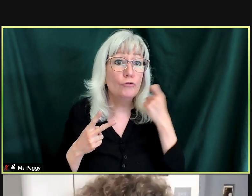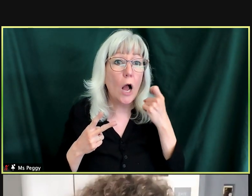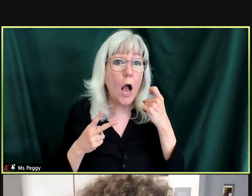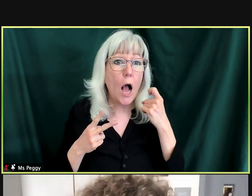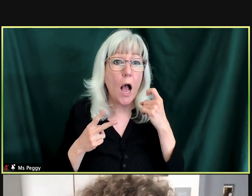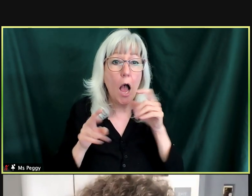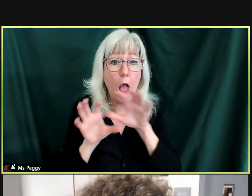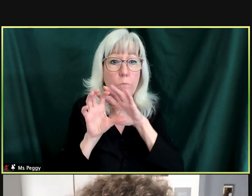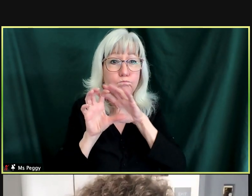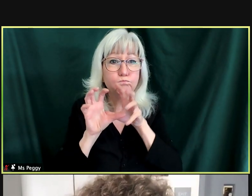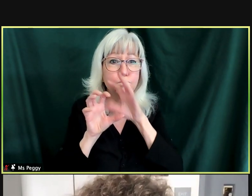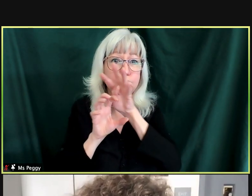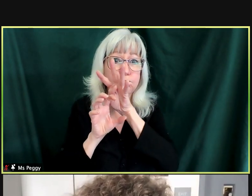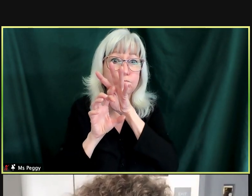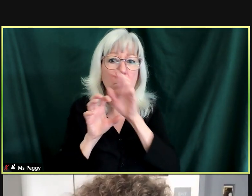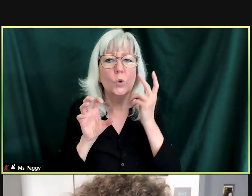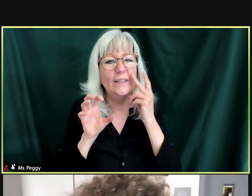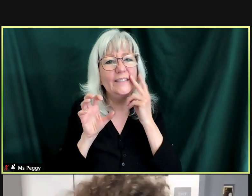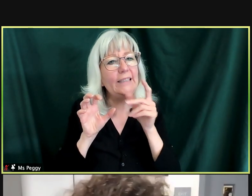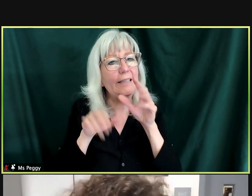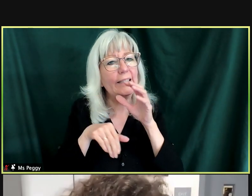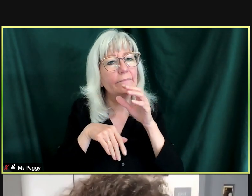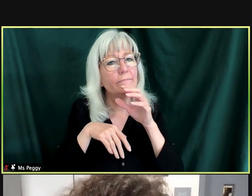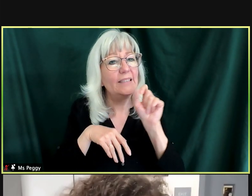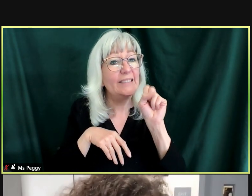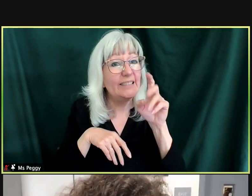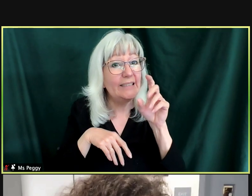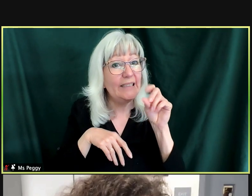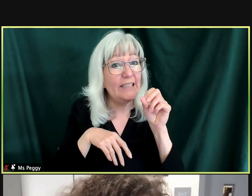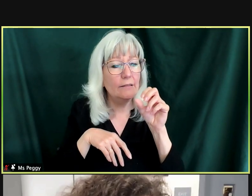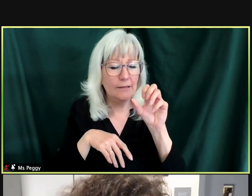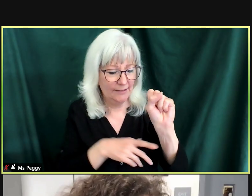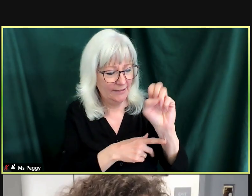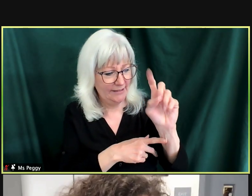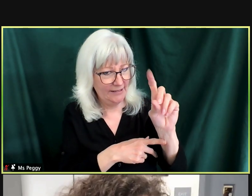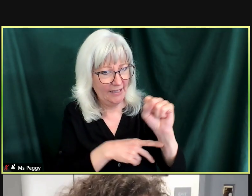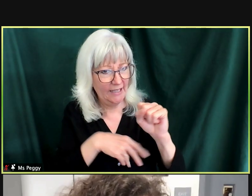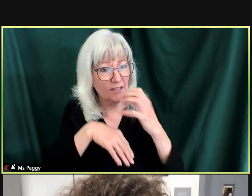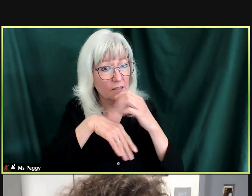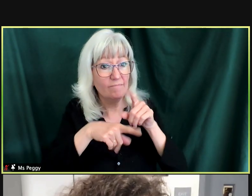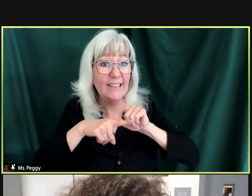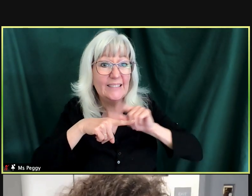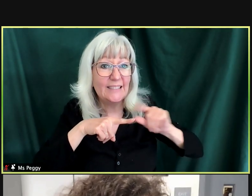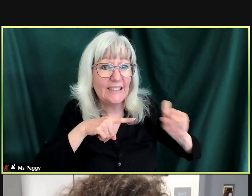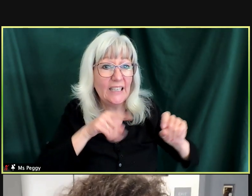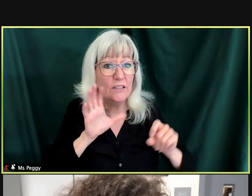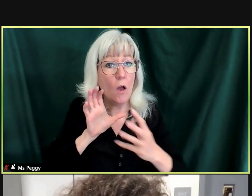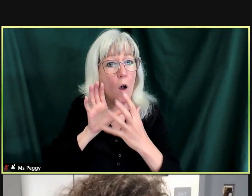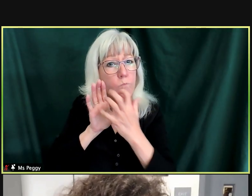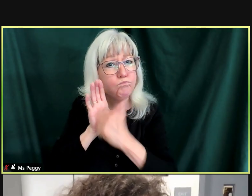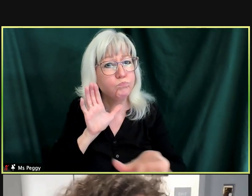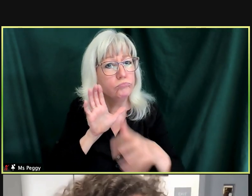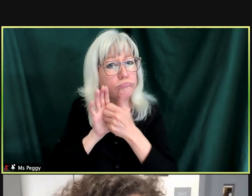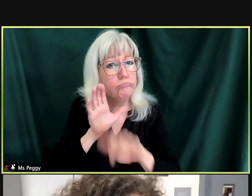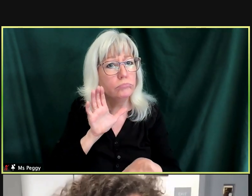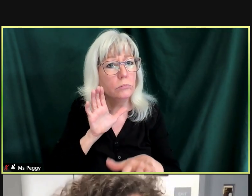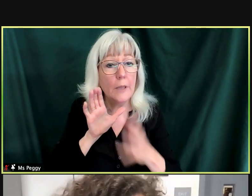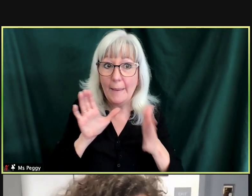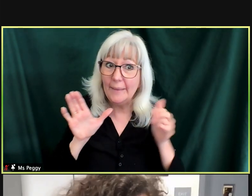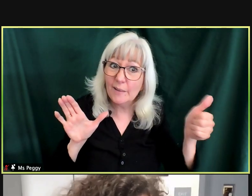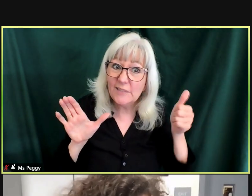You can see some of the seeds have been picked out, maybe by the birds, maybe by the farmer, maybe by Van Gogh himself eating